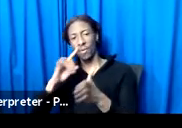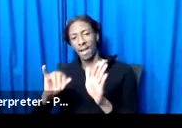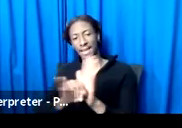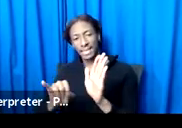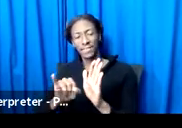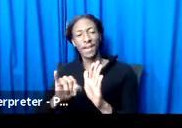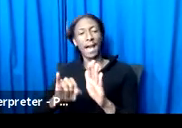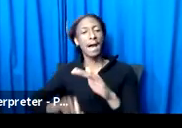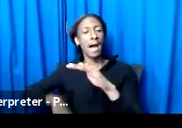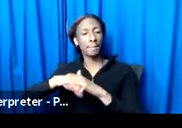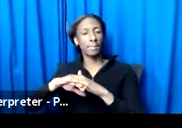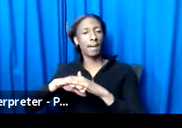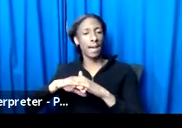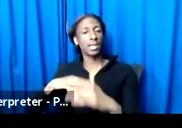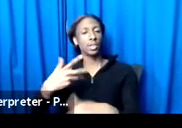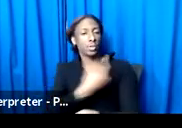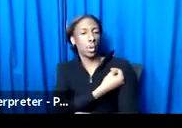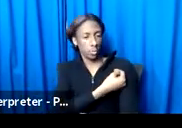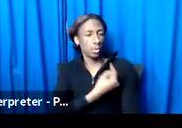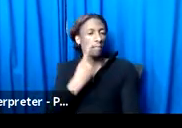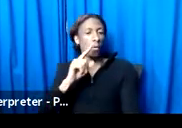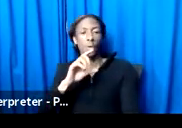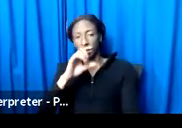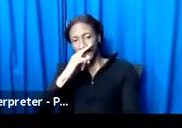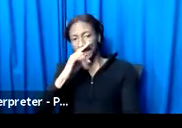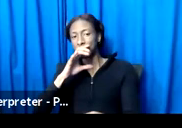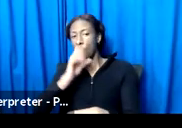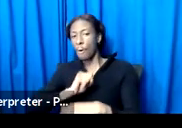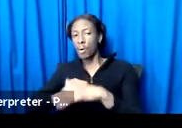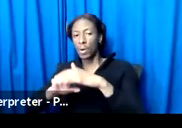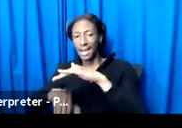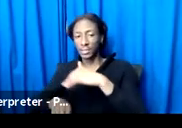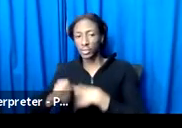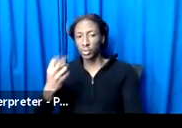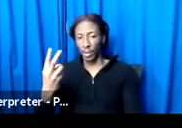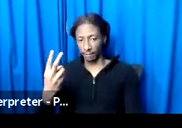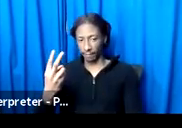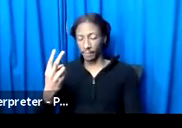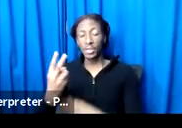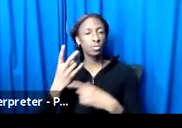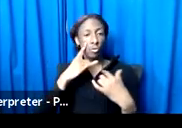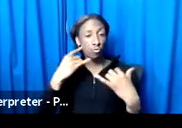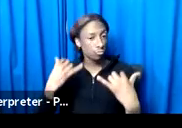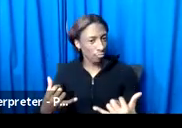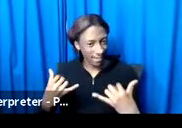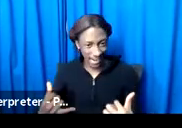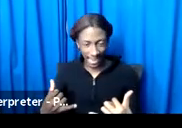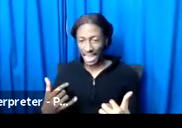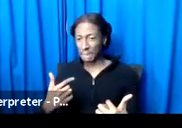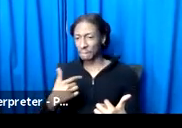the age of 12. So right now, I'm not anticipating that we will have